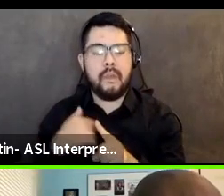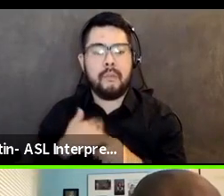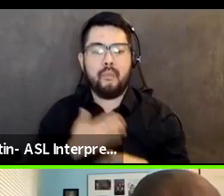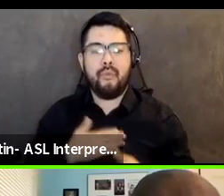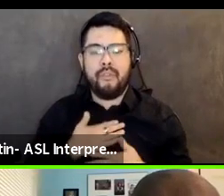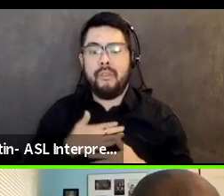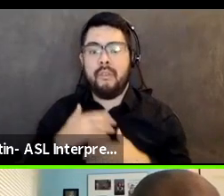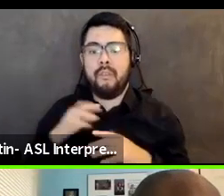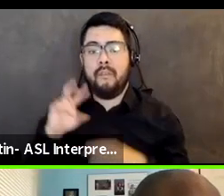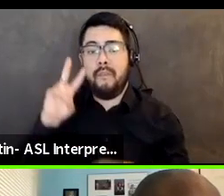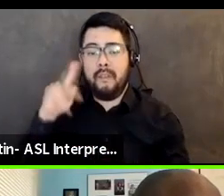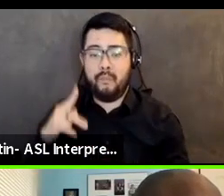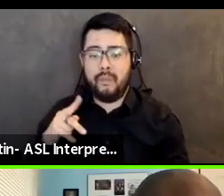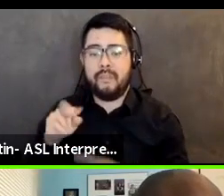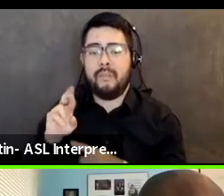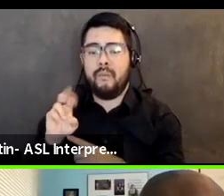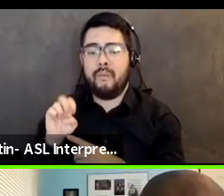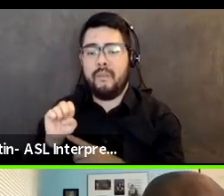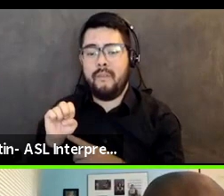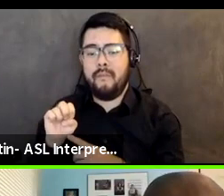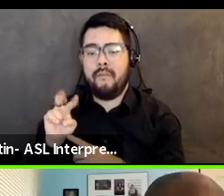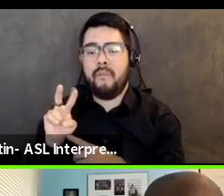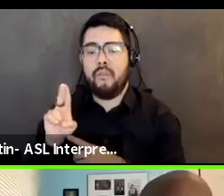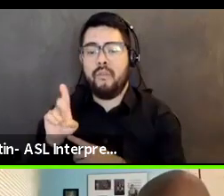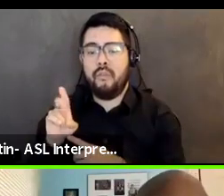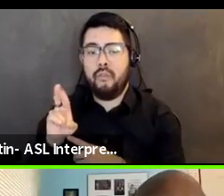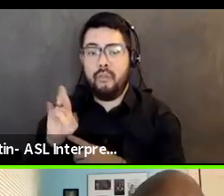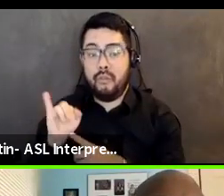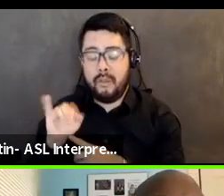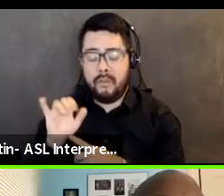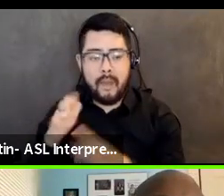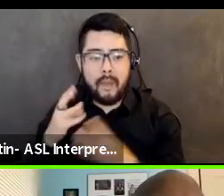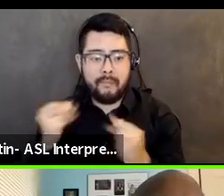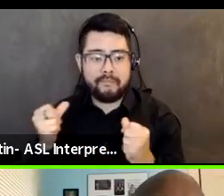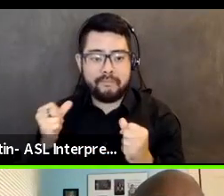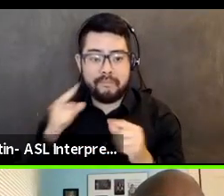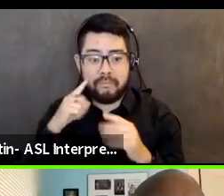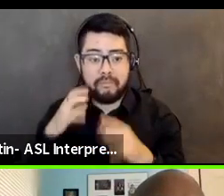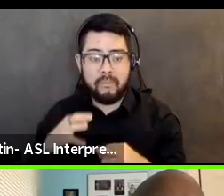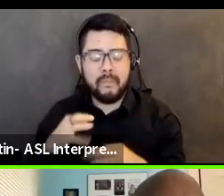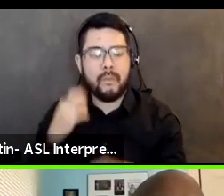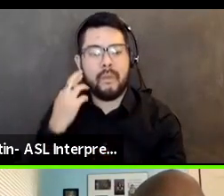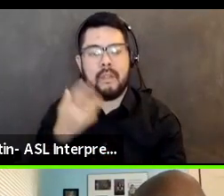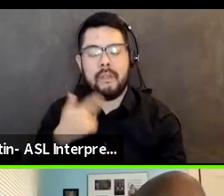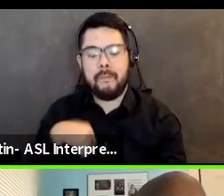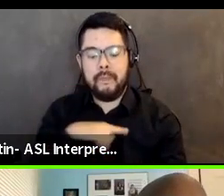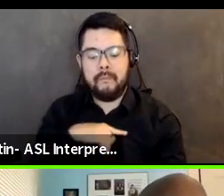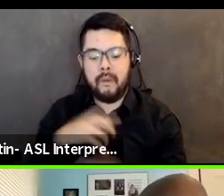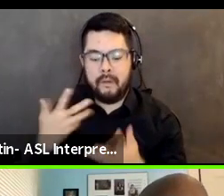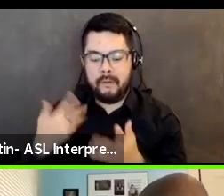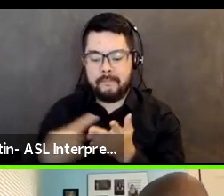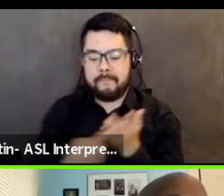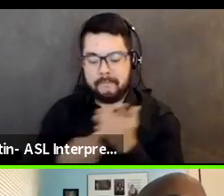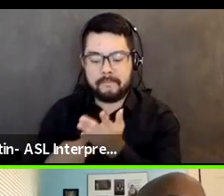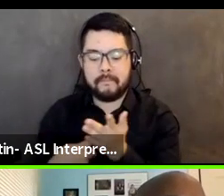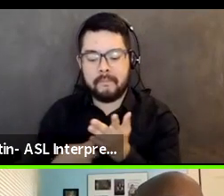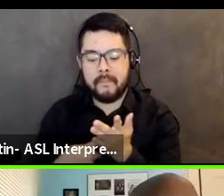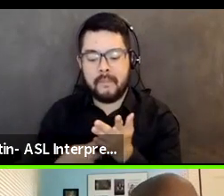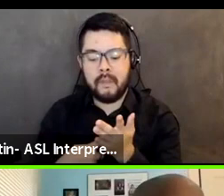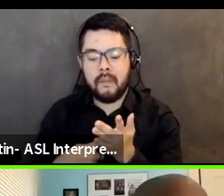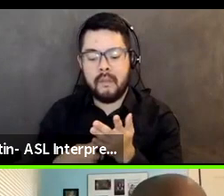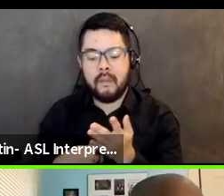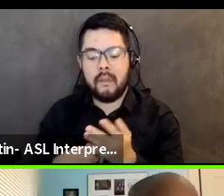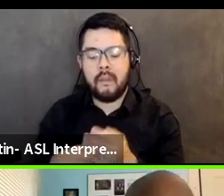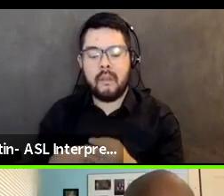uh resolution because you know we do when we talked about we do have to kind of